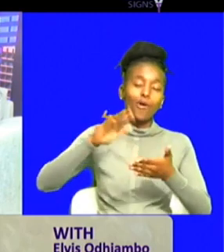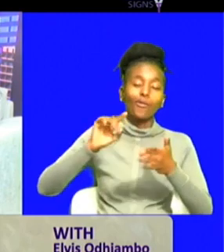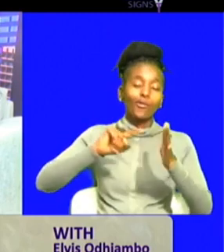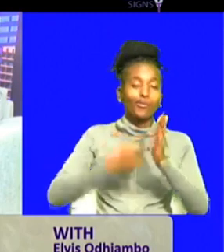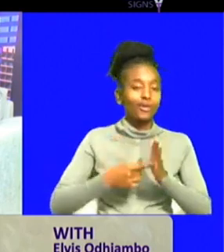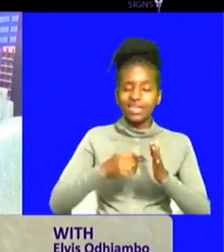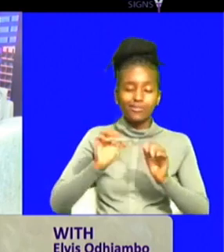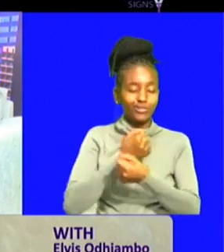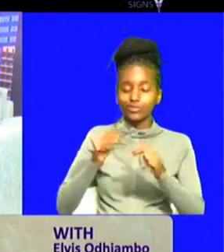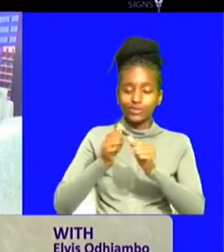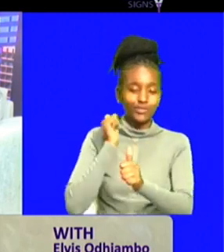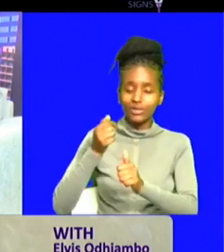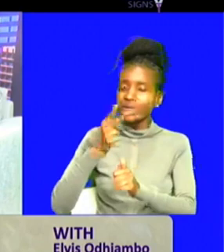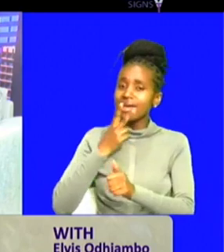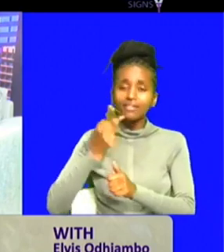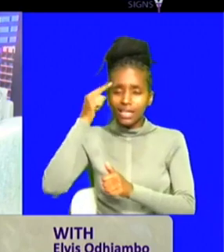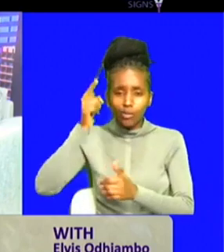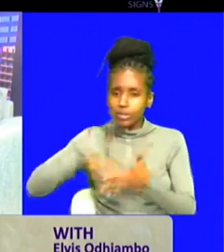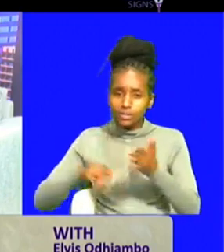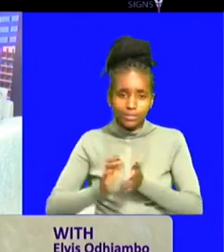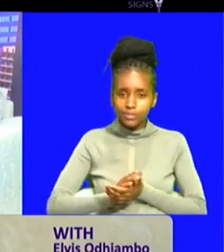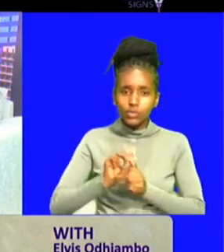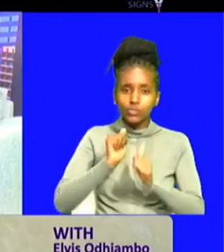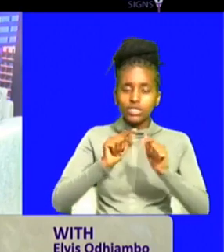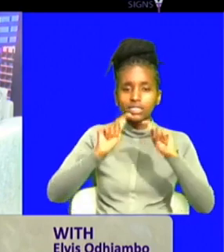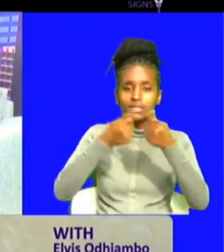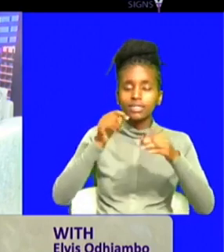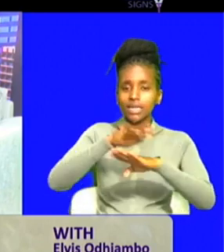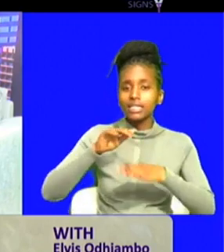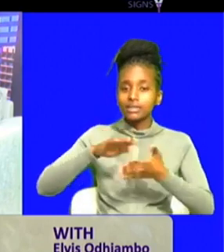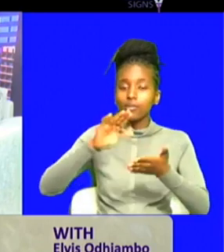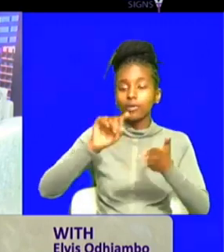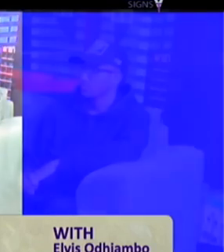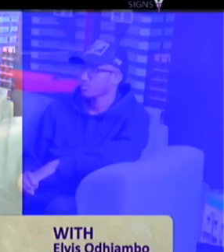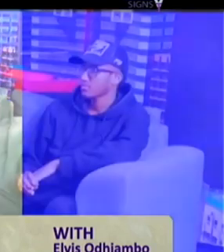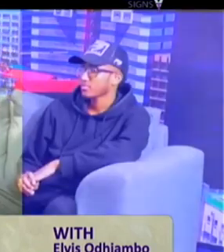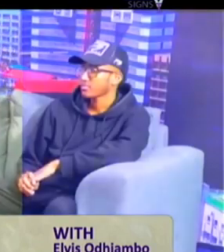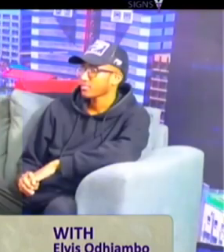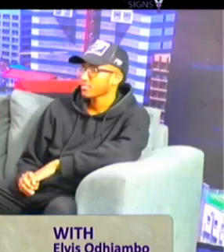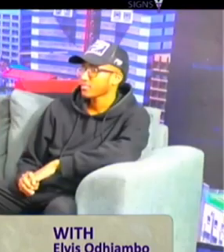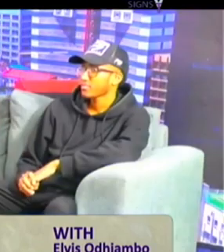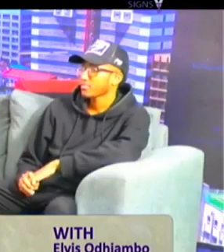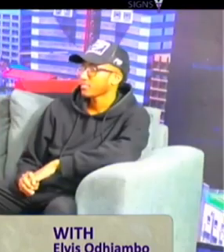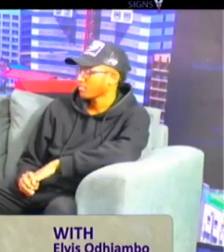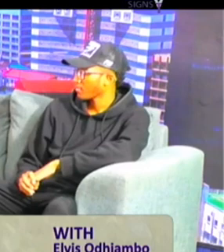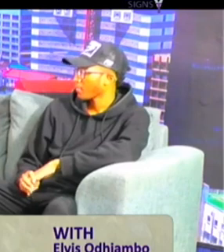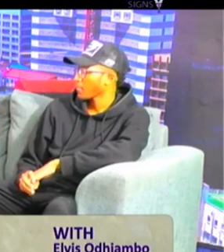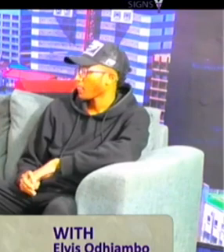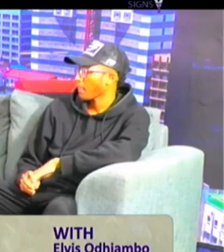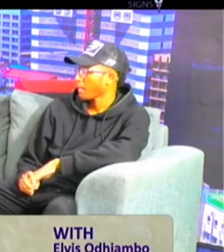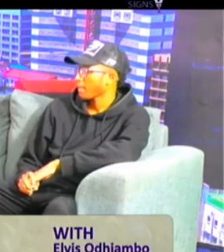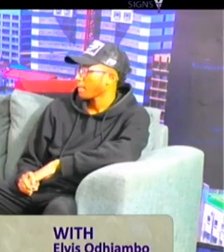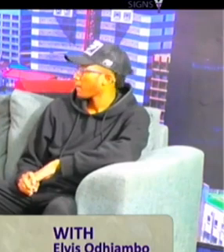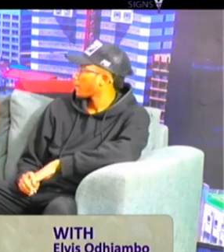kupinga, kupigana kidogo. What about you, Elvis? Menengai, Nakuru, nani? So for me, I think it's Nakuru. Nakuru.